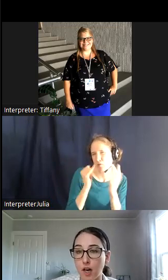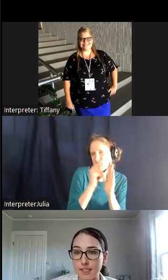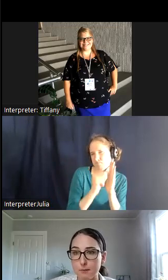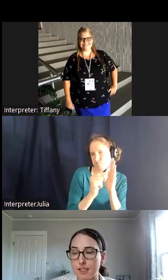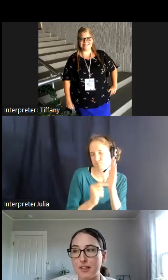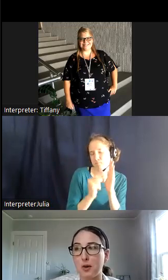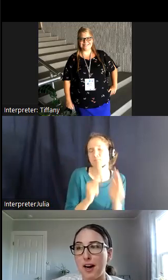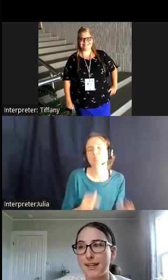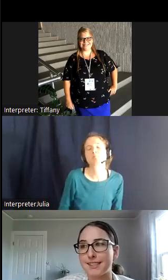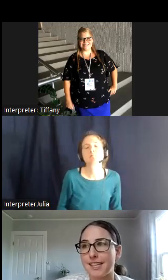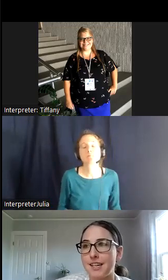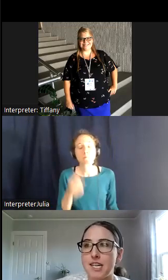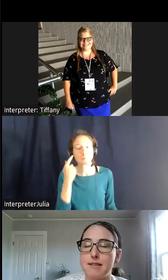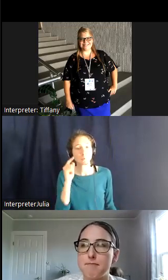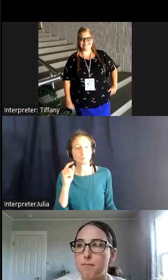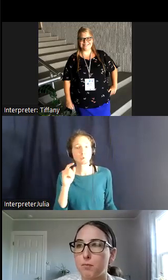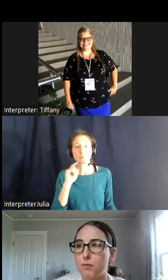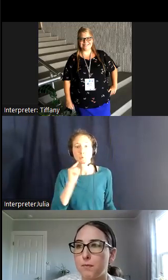So for crisis specific requirements,